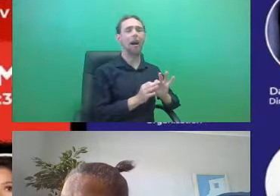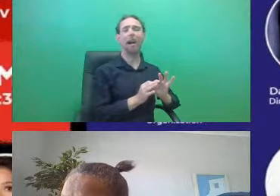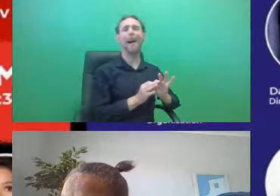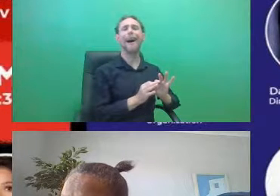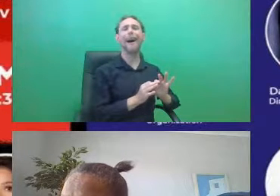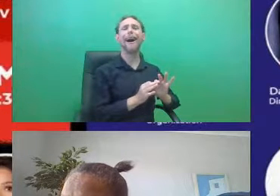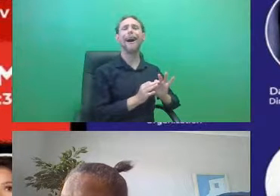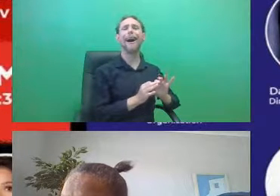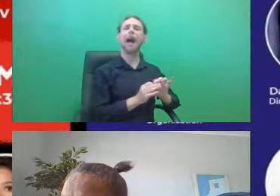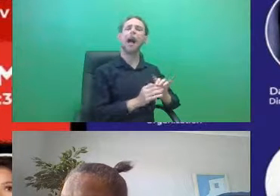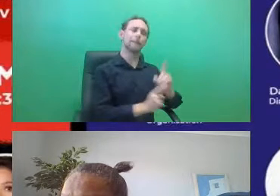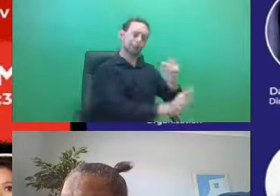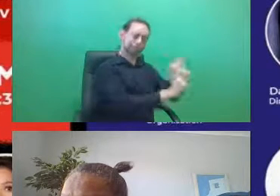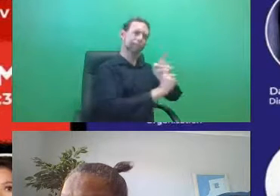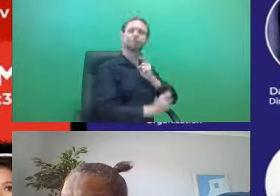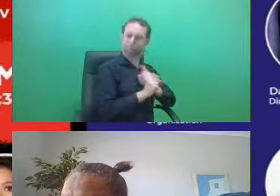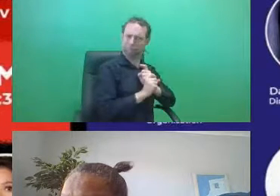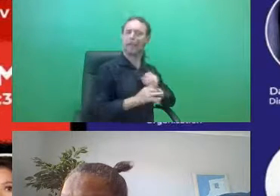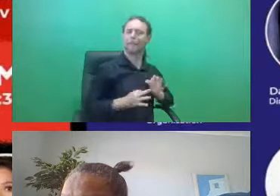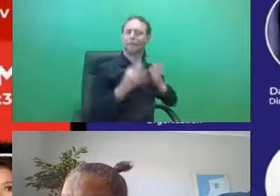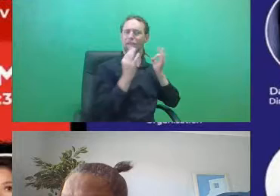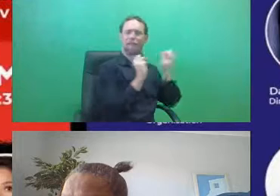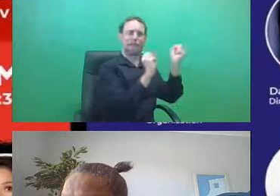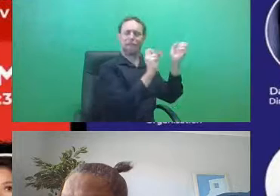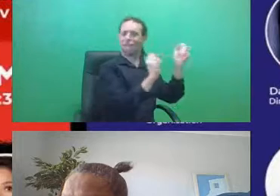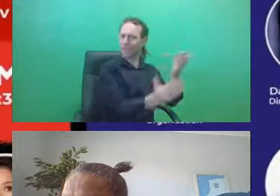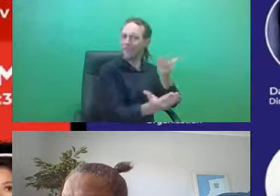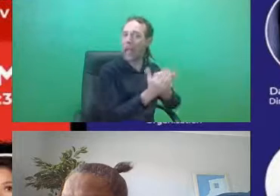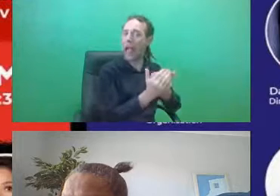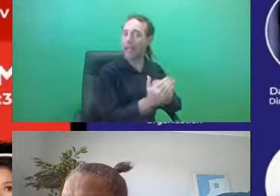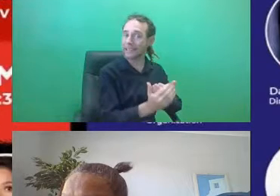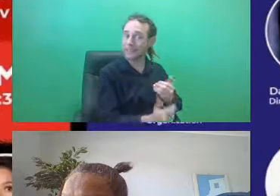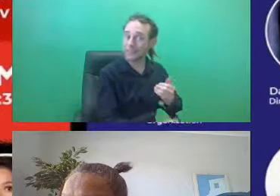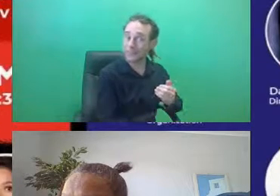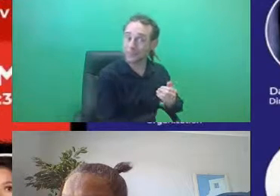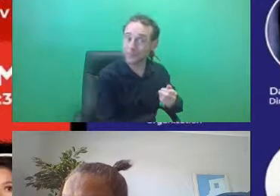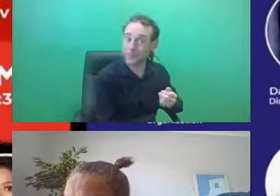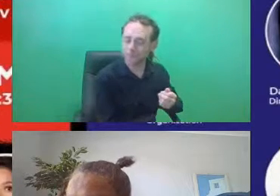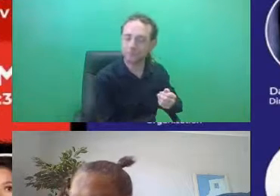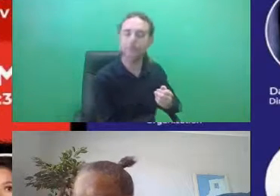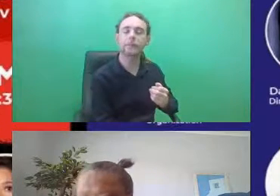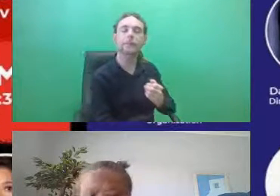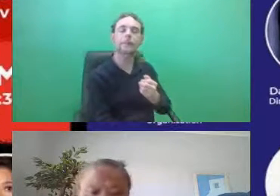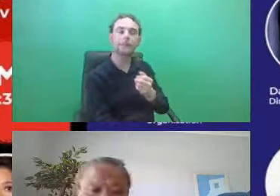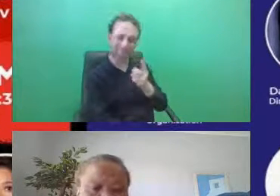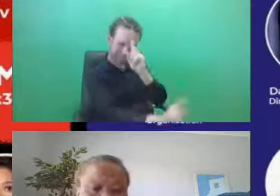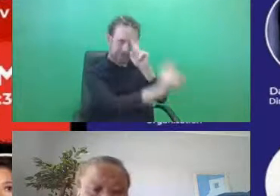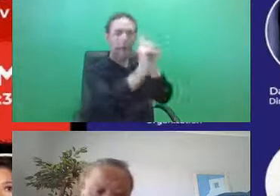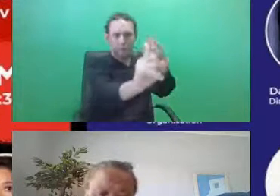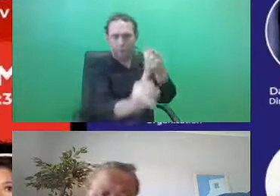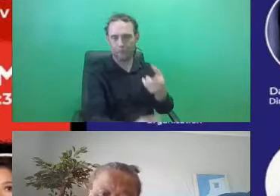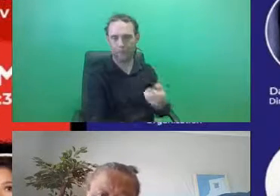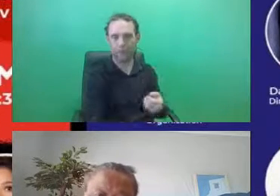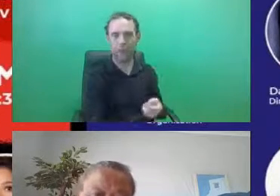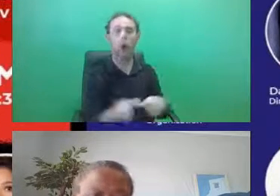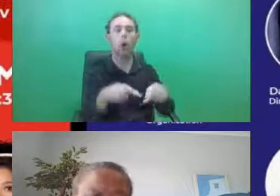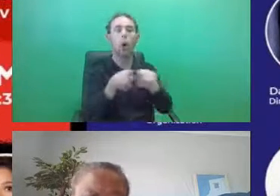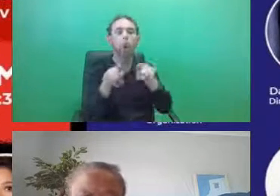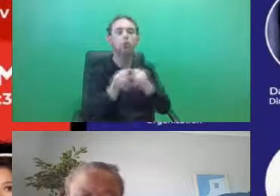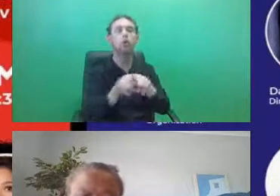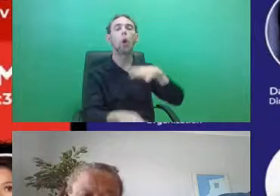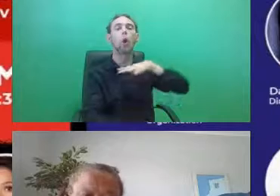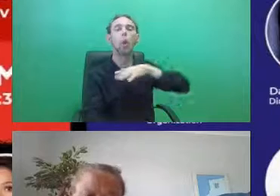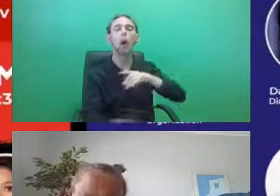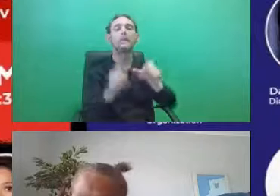language. But also what came out very strongly is to actually employ survivors of